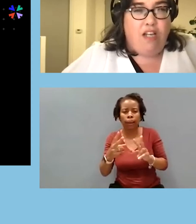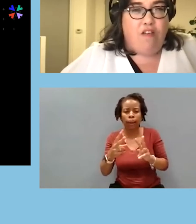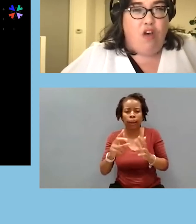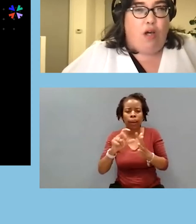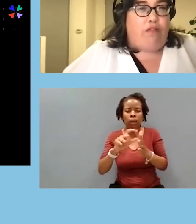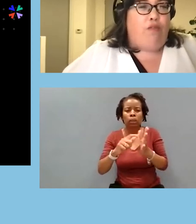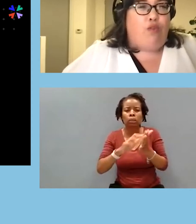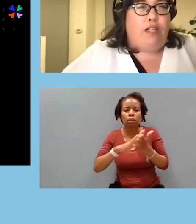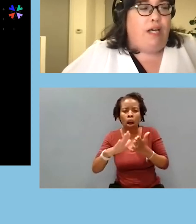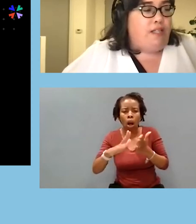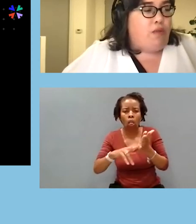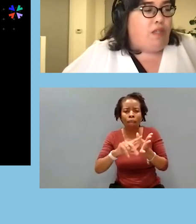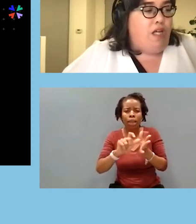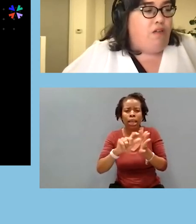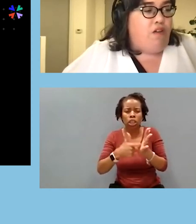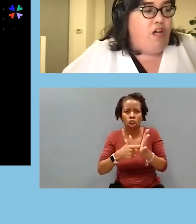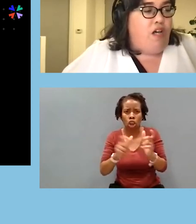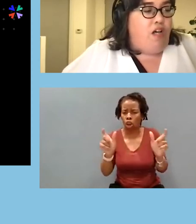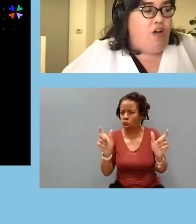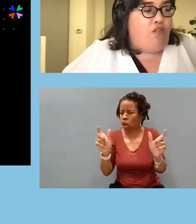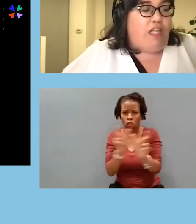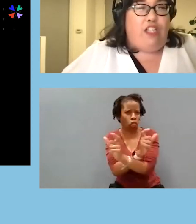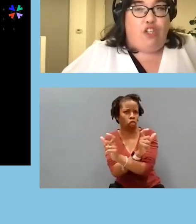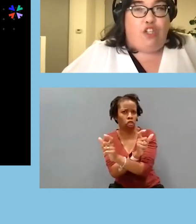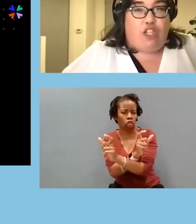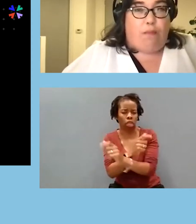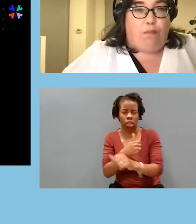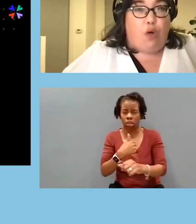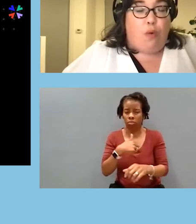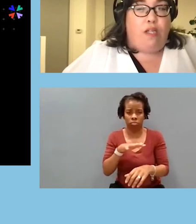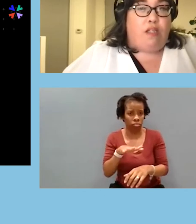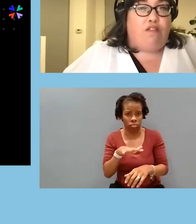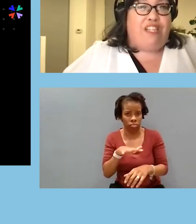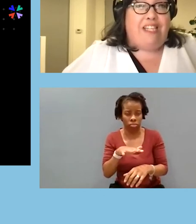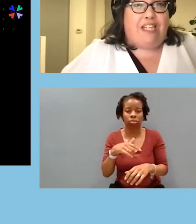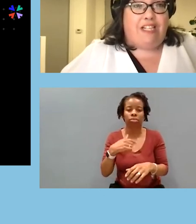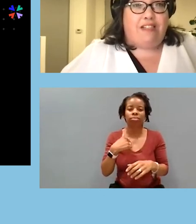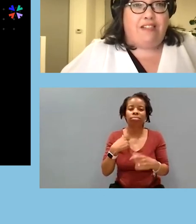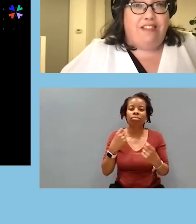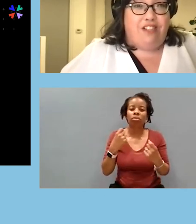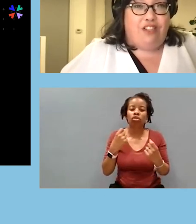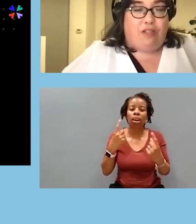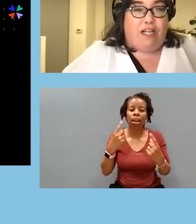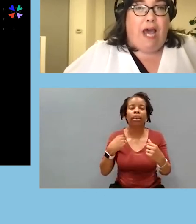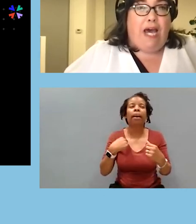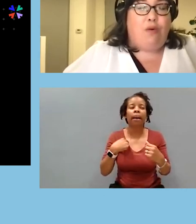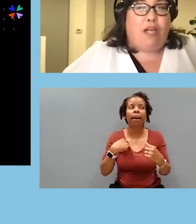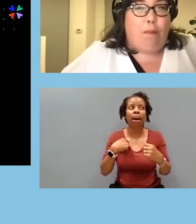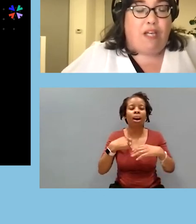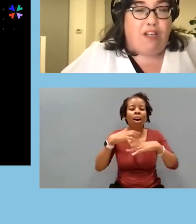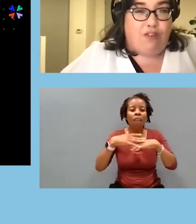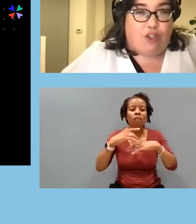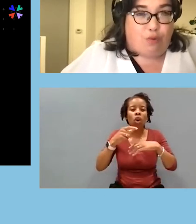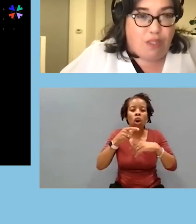to kind of, I realized there was a kind of a relationship between the phonetics, you know, like how